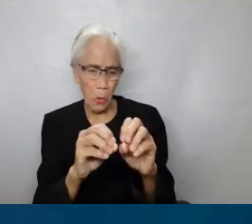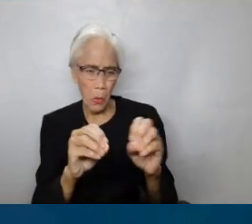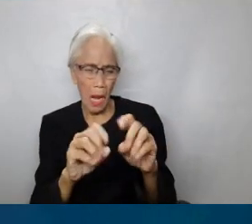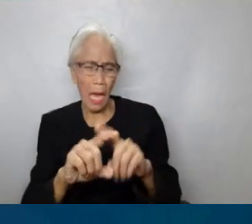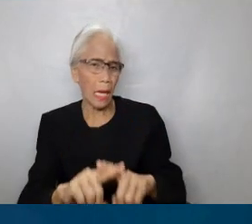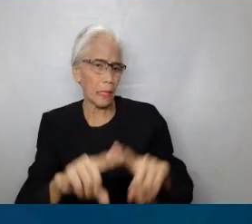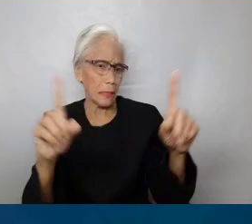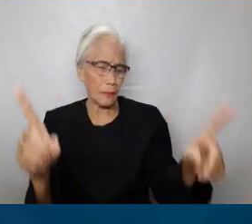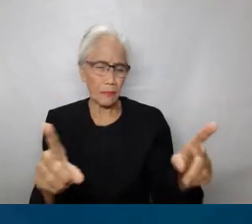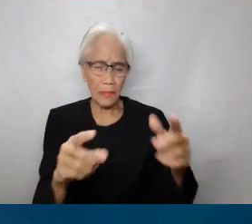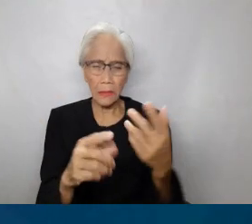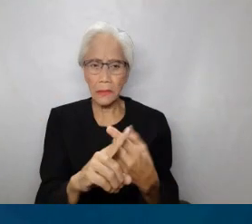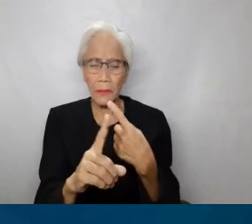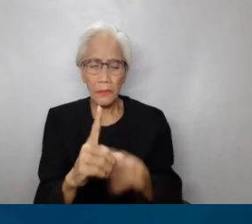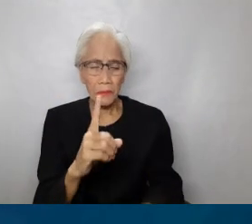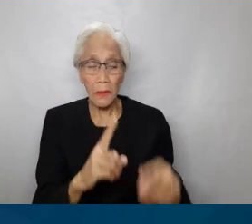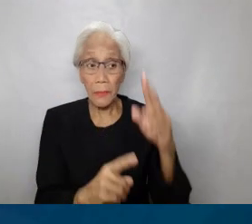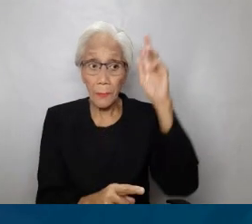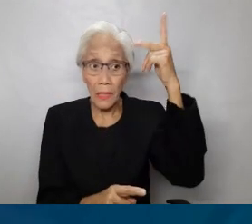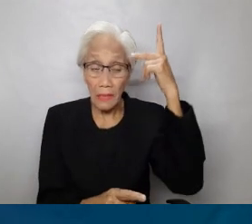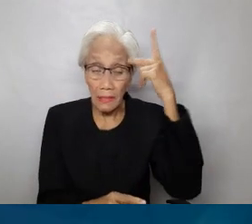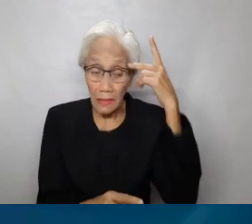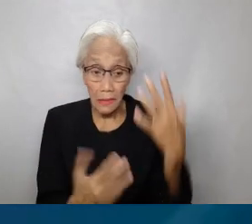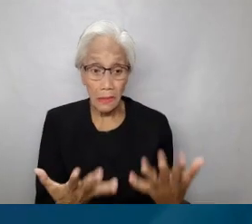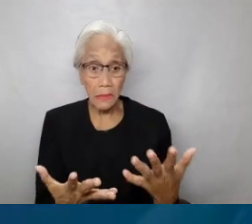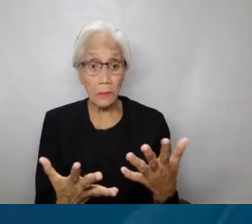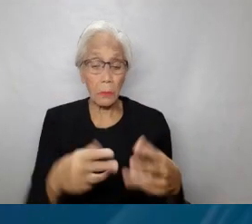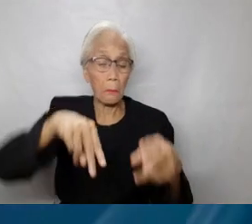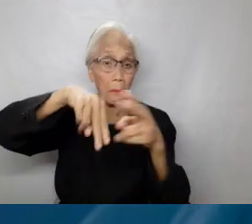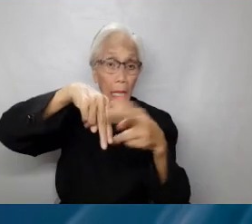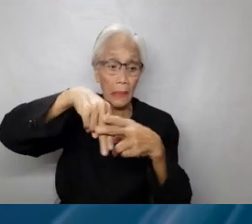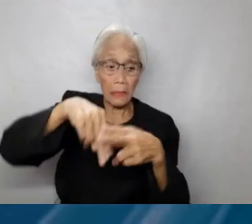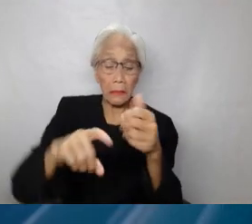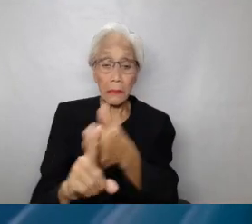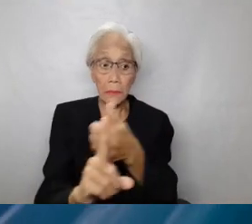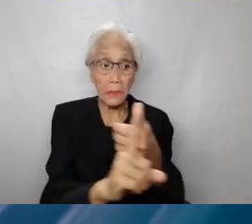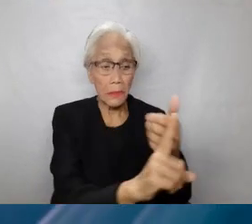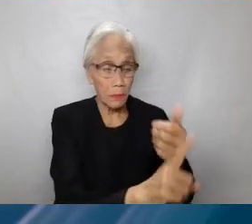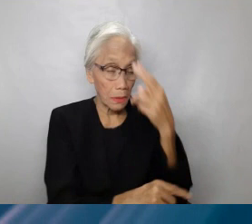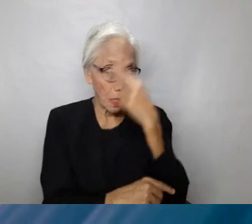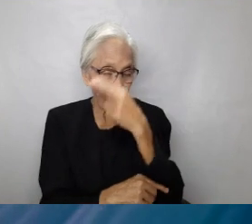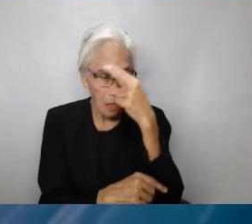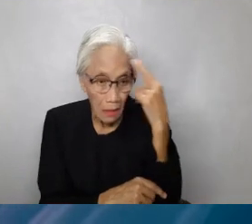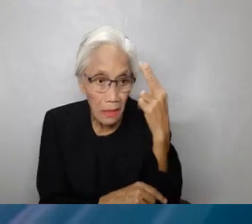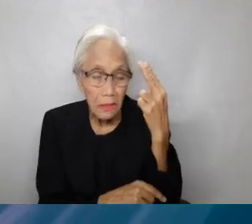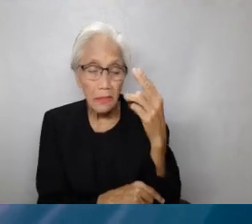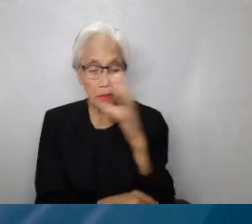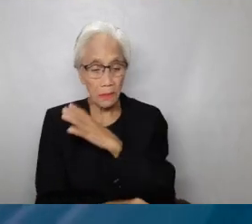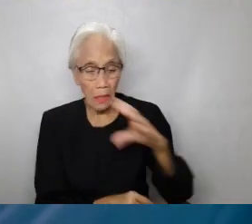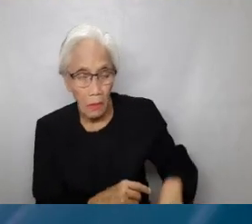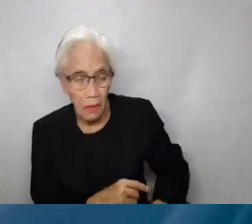diplomats. Wala kang pinag-iba sa pagan politicians that we have around who brandish themselves as